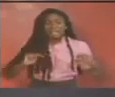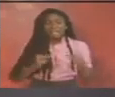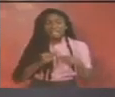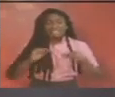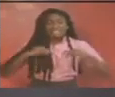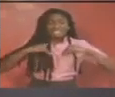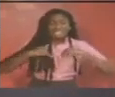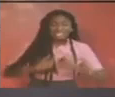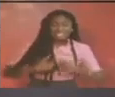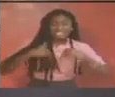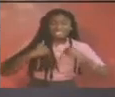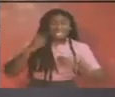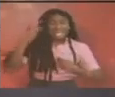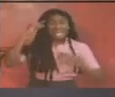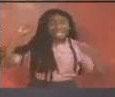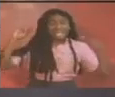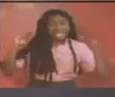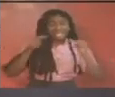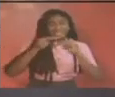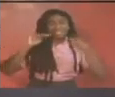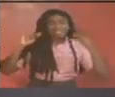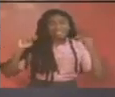severe symptoms would be